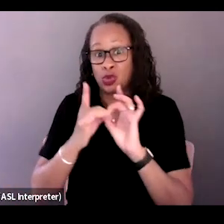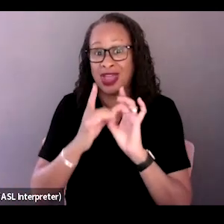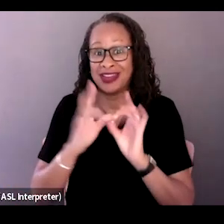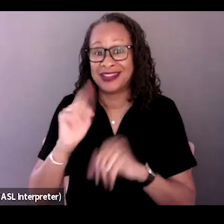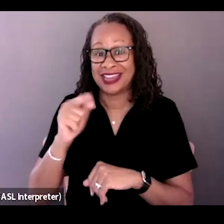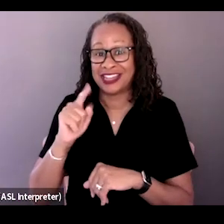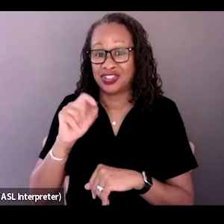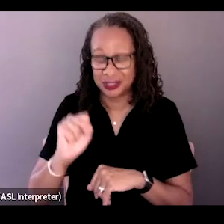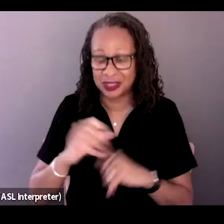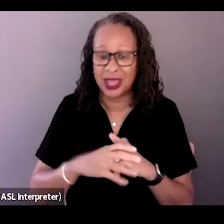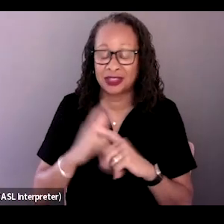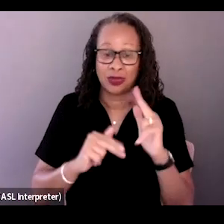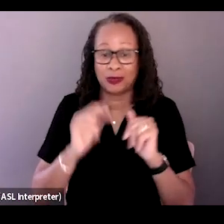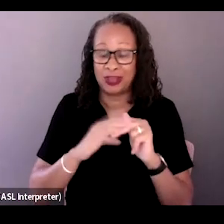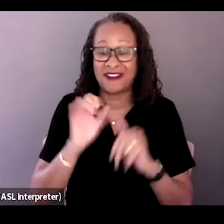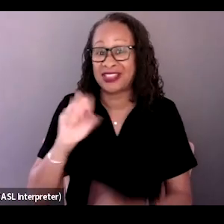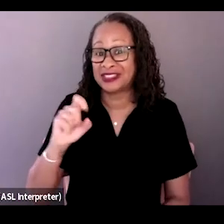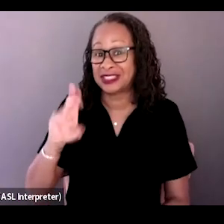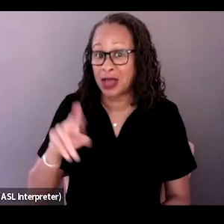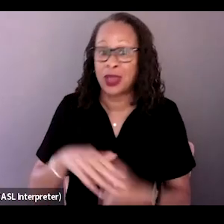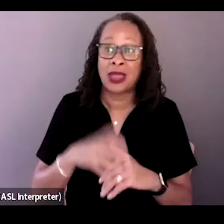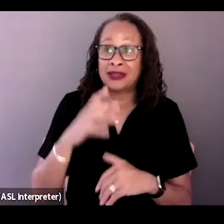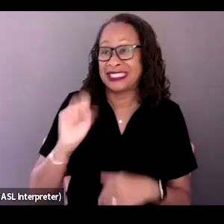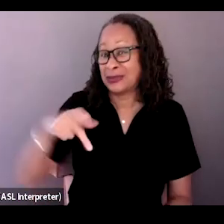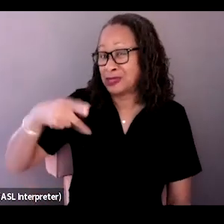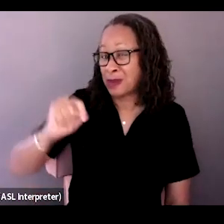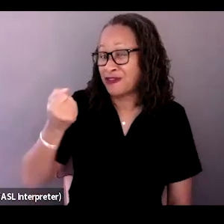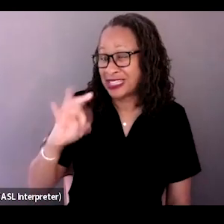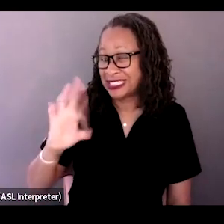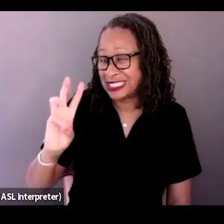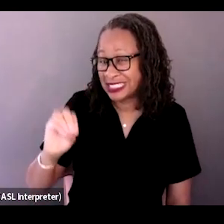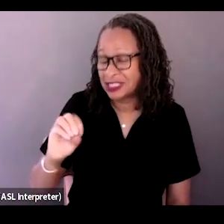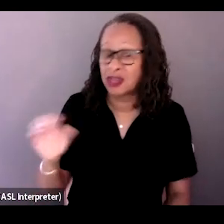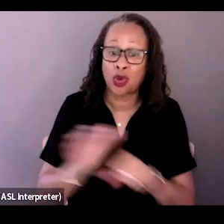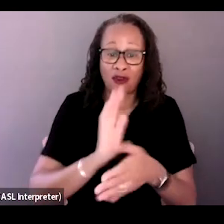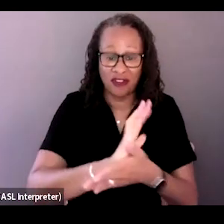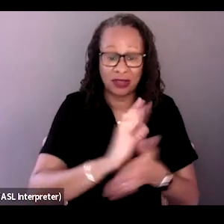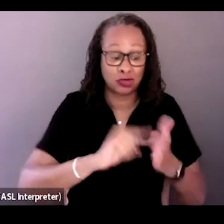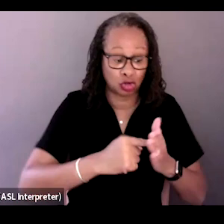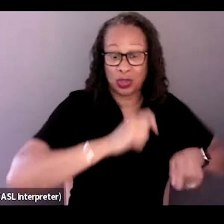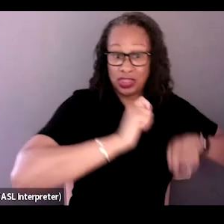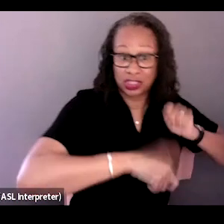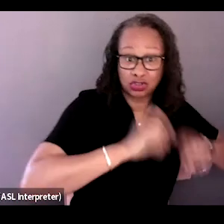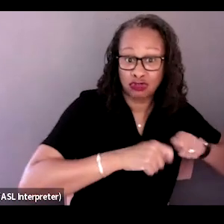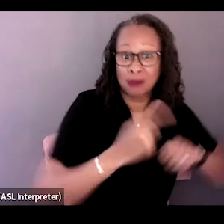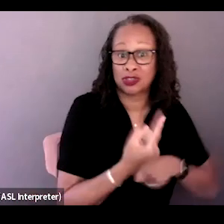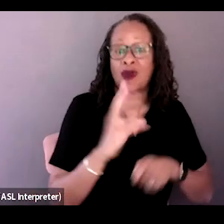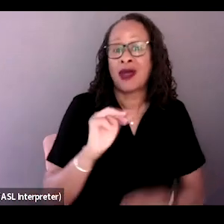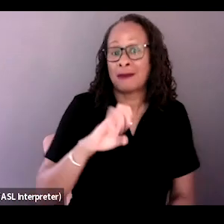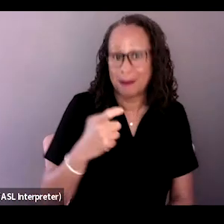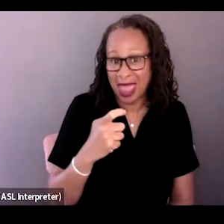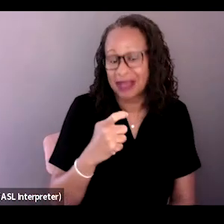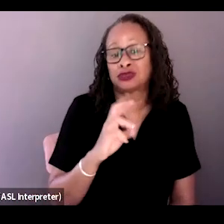So the September top of 1960, because the whole film, it starts with the drum solo of Max Roach, ends with the scream of